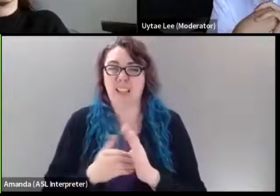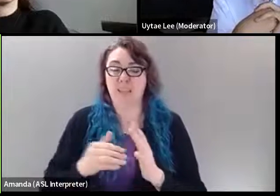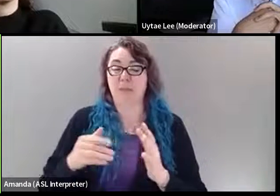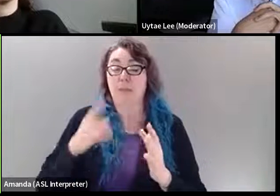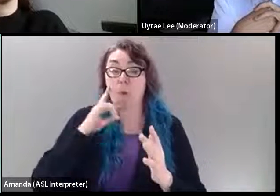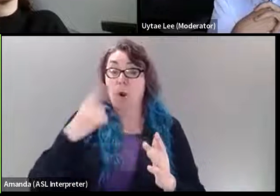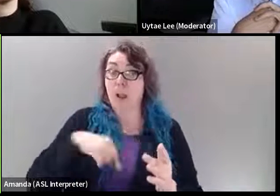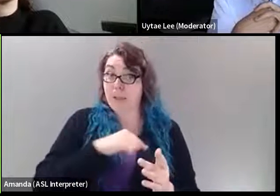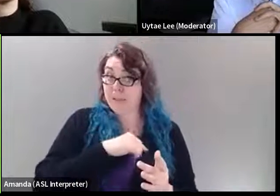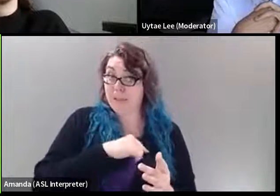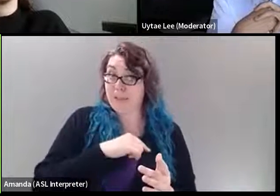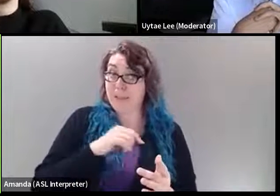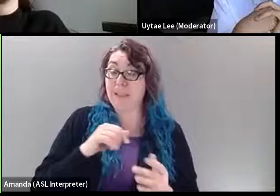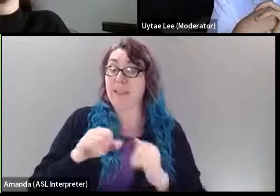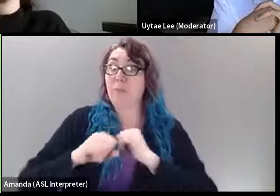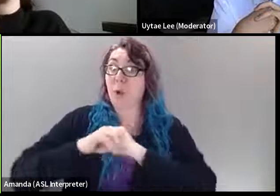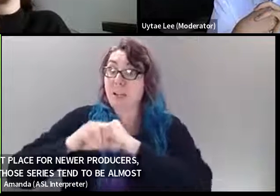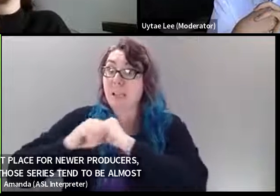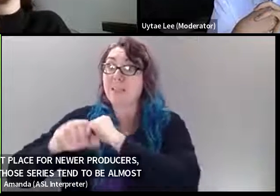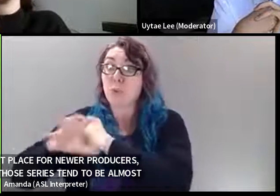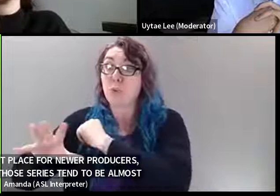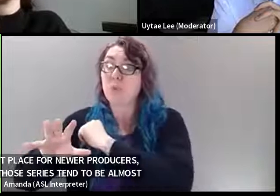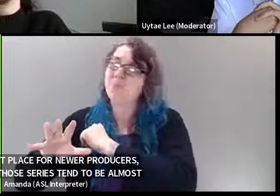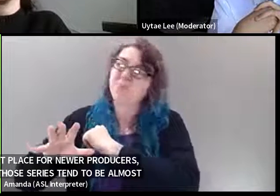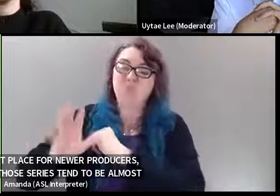as a broadcaster is lower because we're putting in,